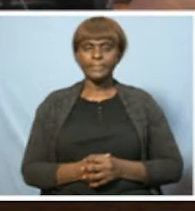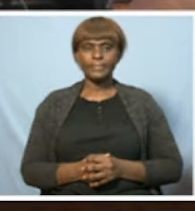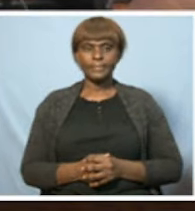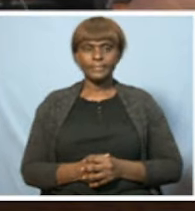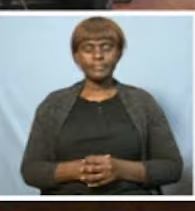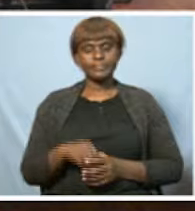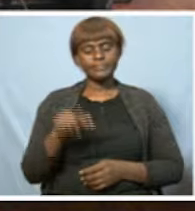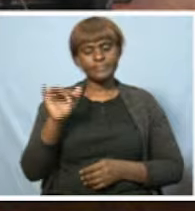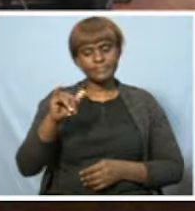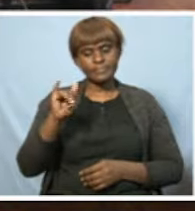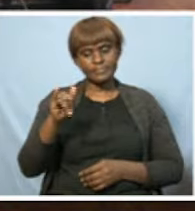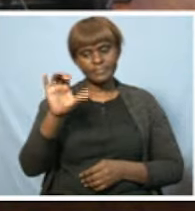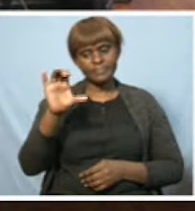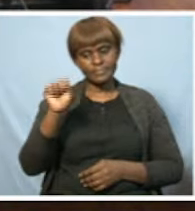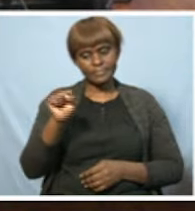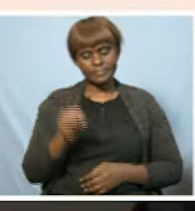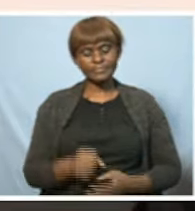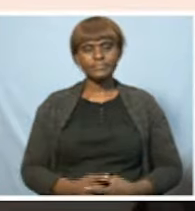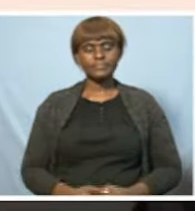Yes.